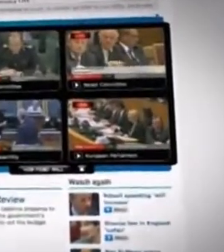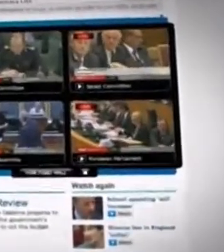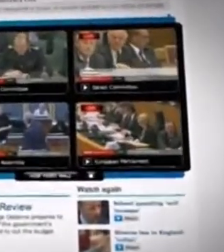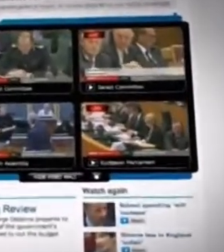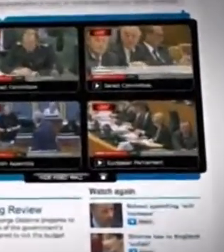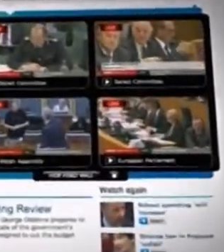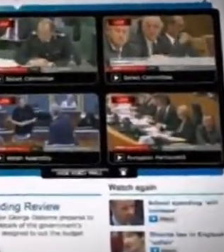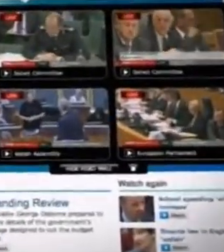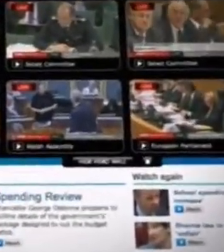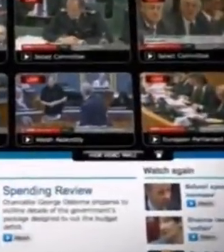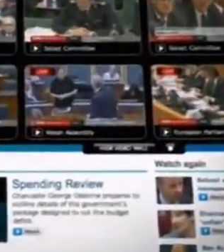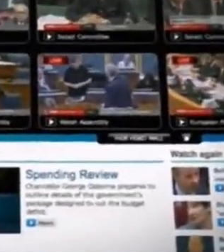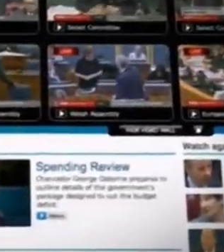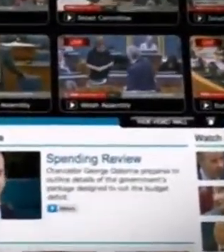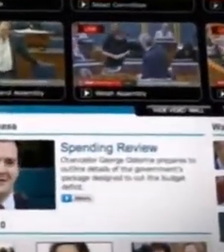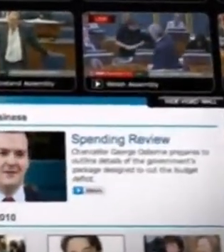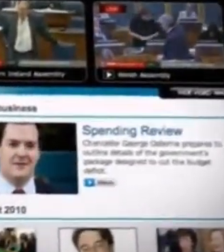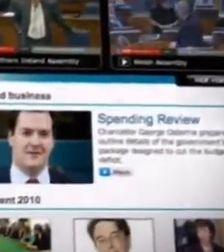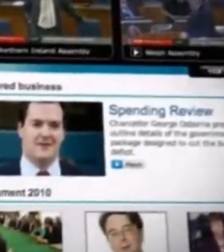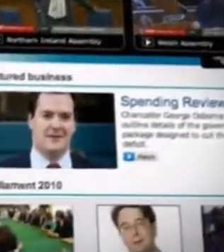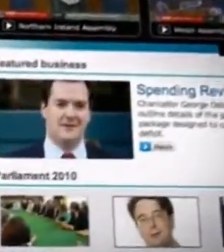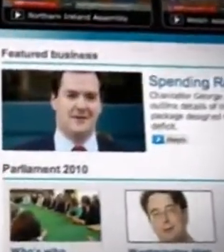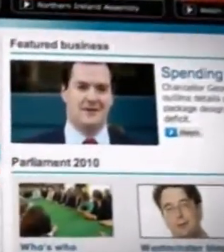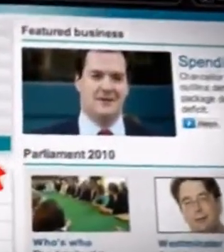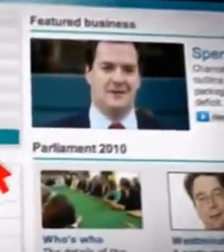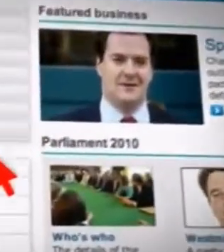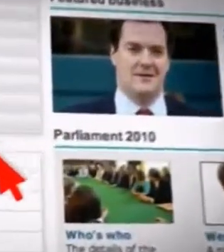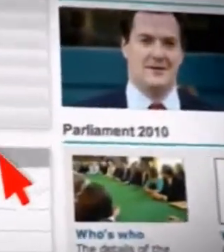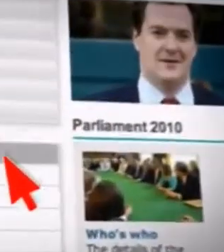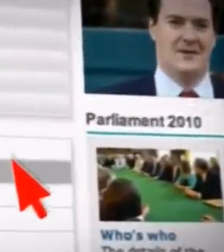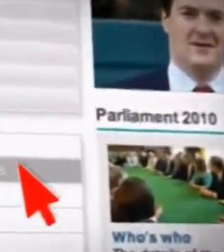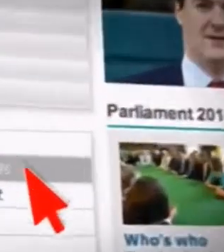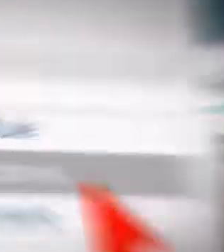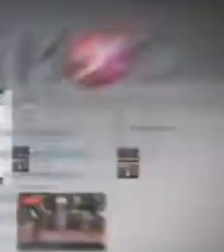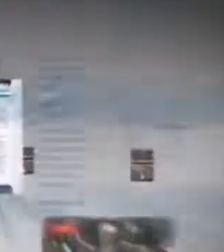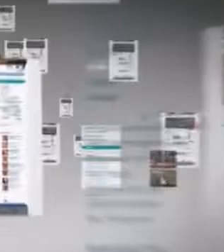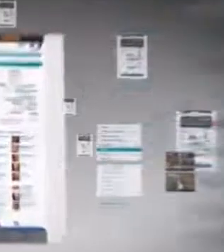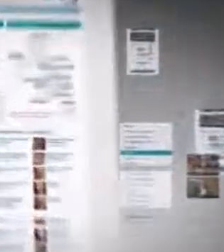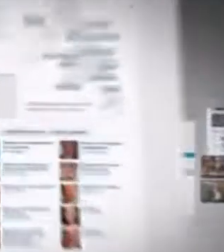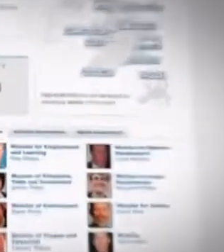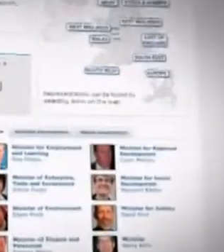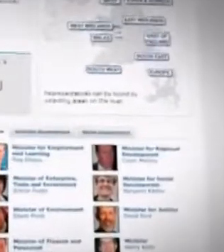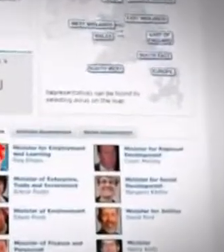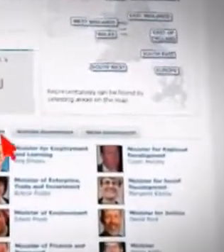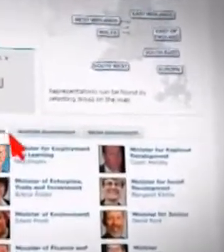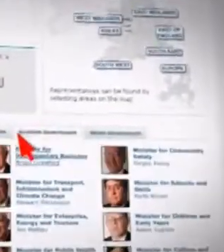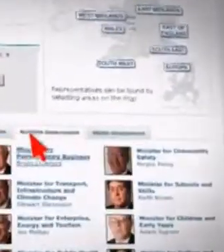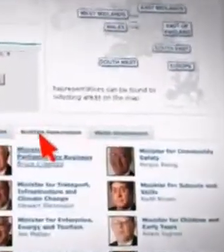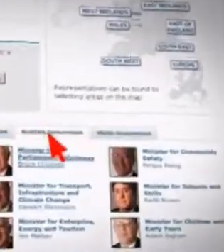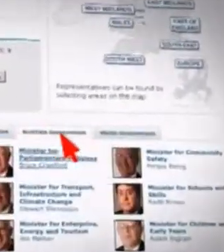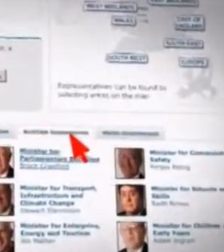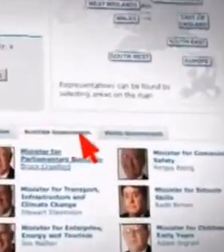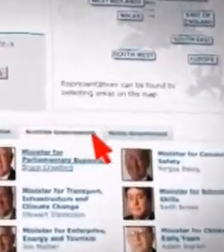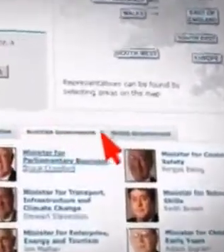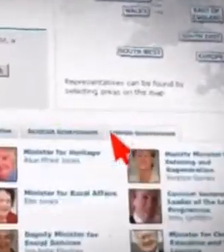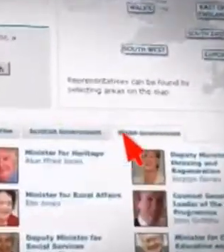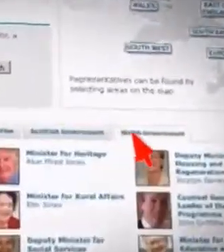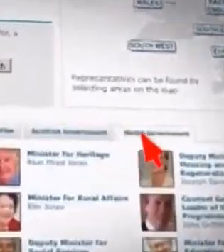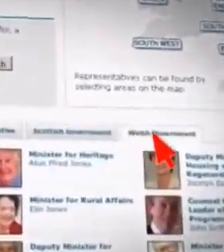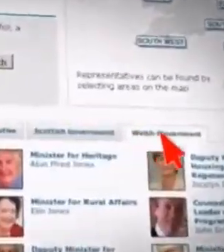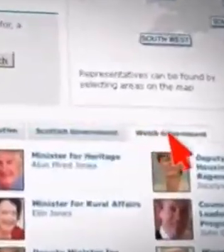If you want to know what's going on in government and see the big decisions as they happen. If you want to see what the people you voted for are